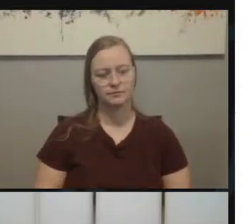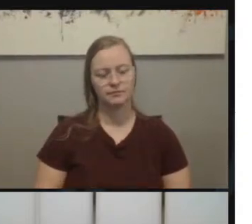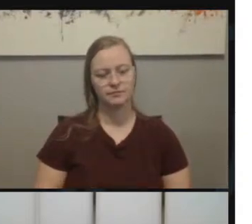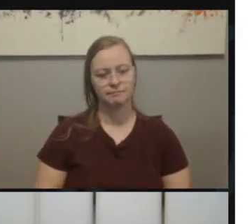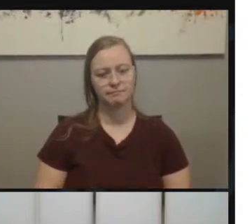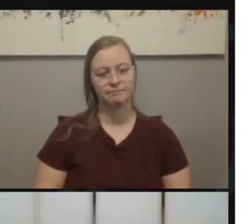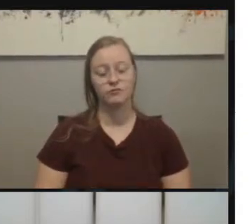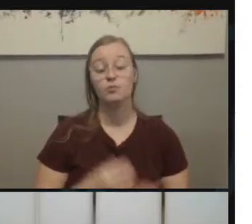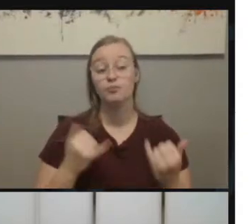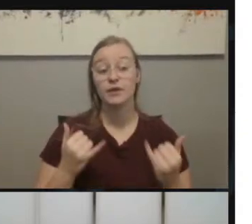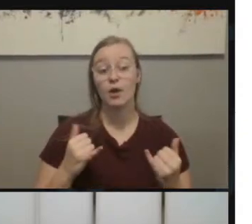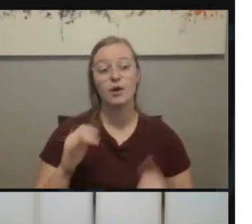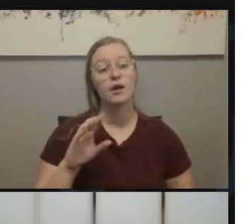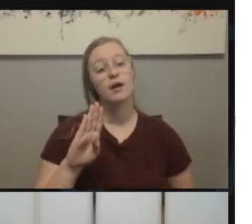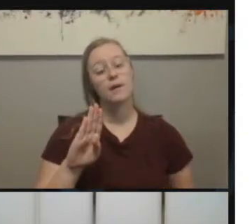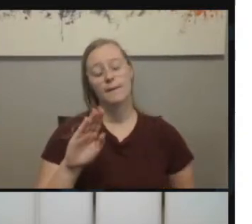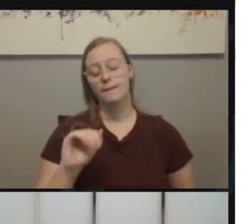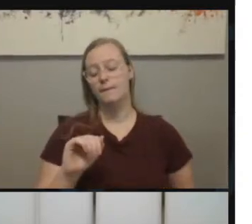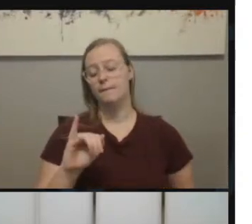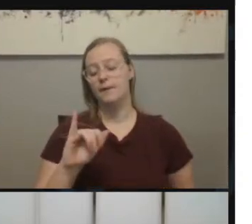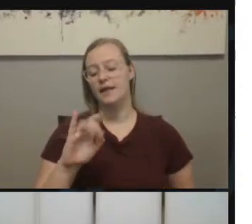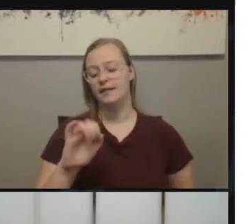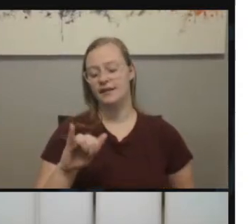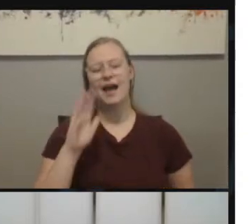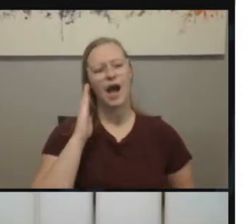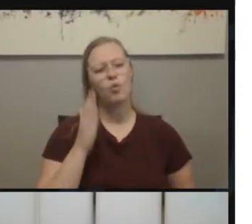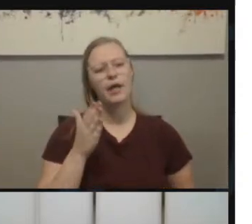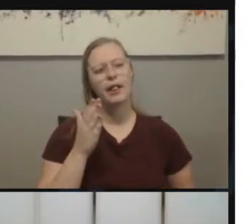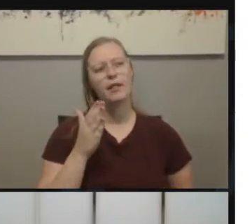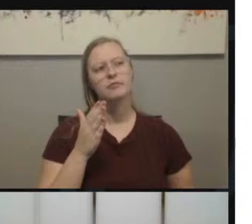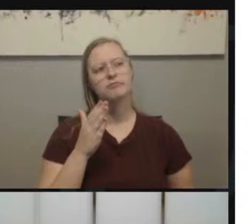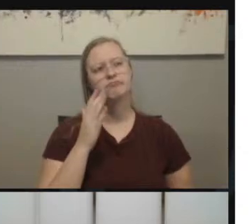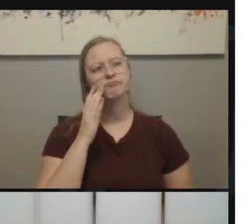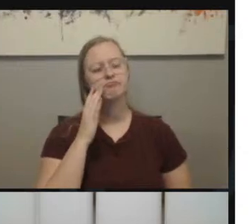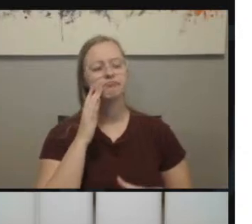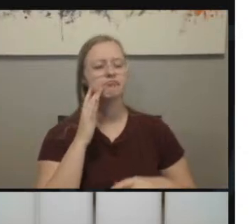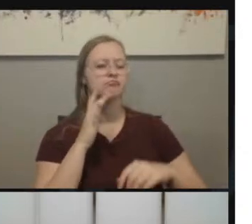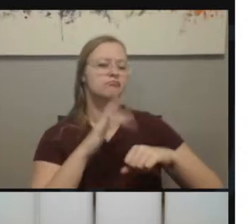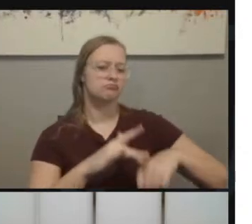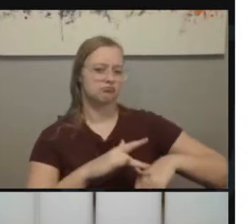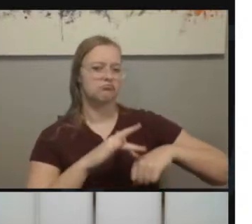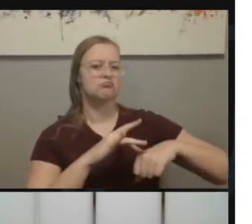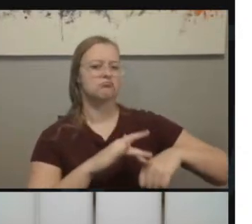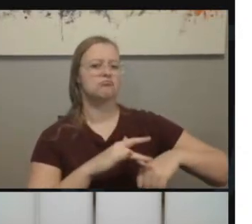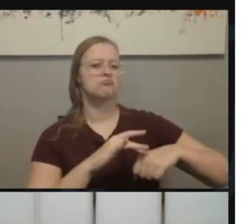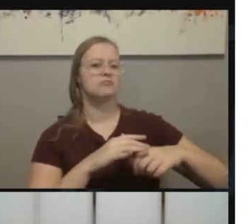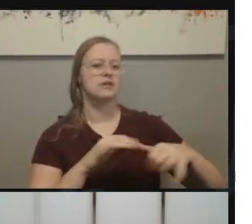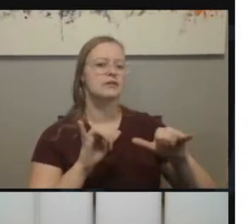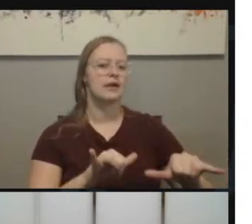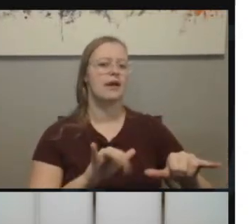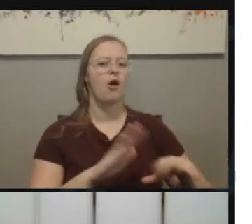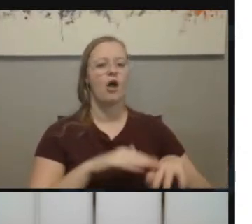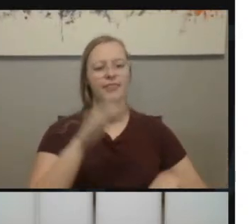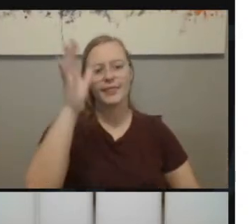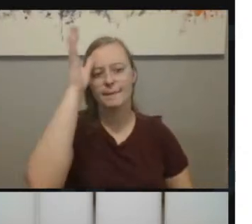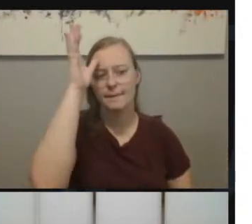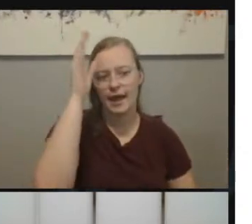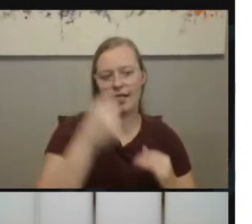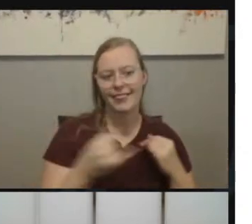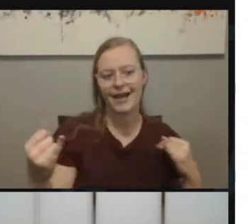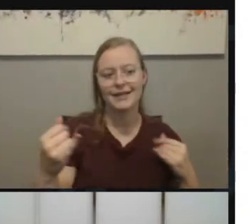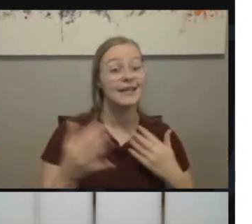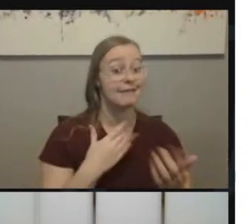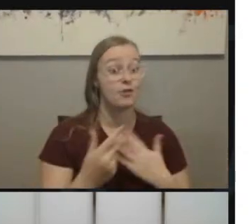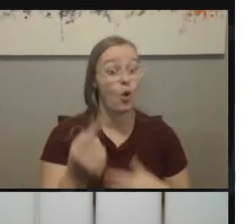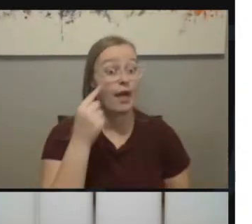Now, Bailey, and I'm going to dwell in this talk on the male line, even though I think the